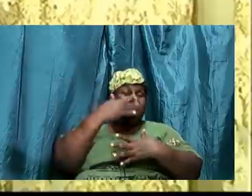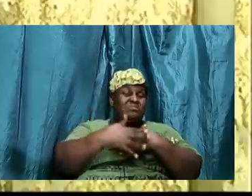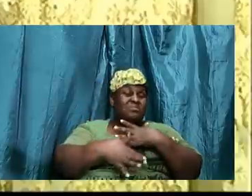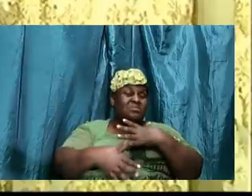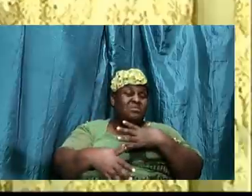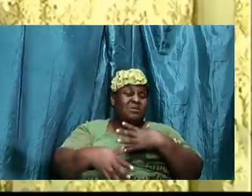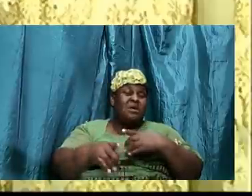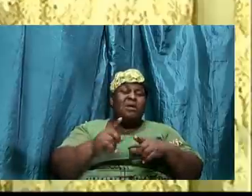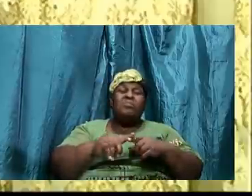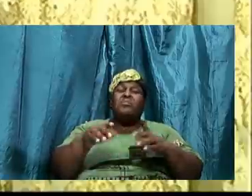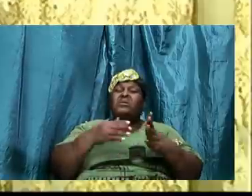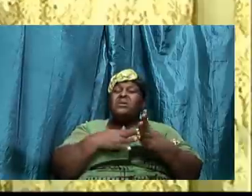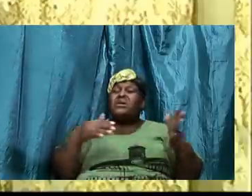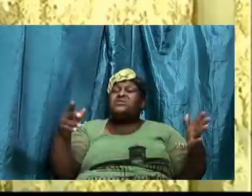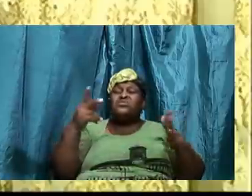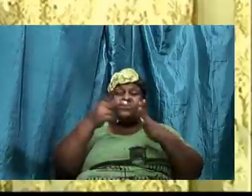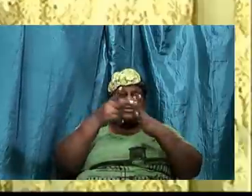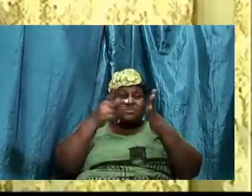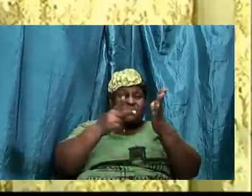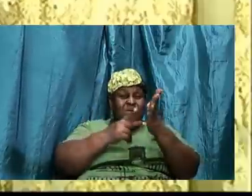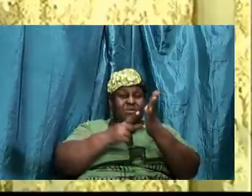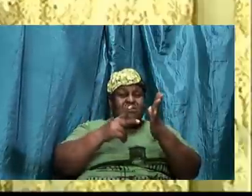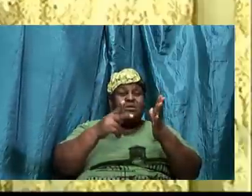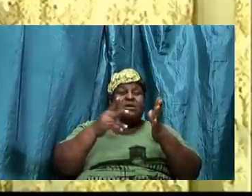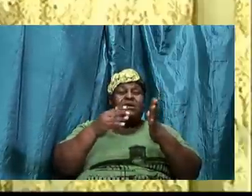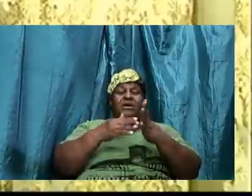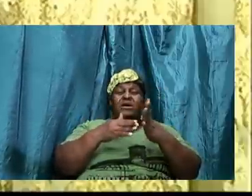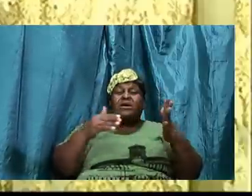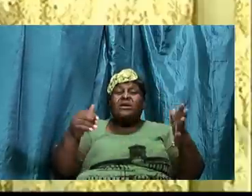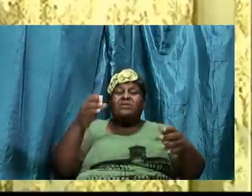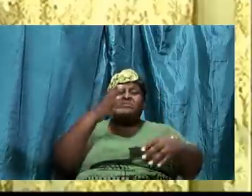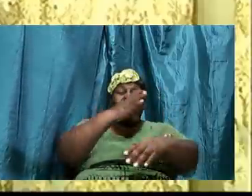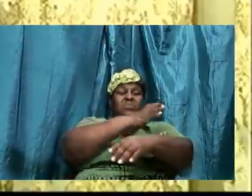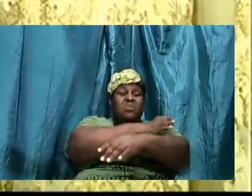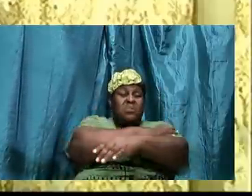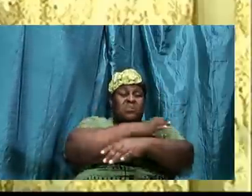and against powers. The apostle was saying to us,